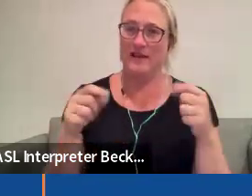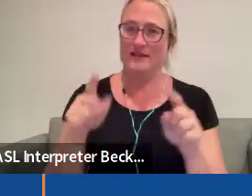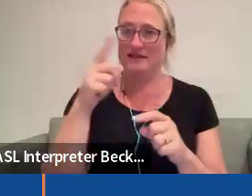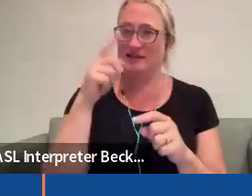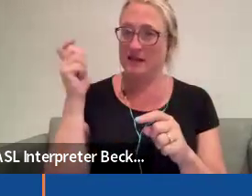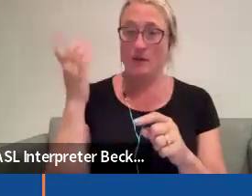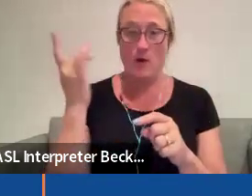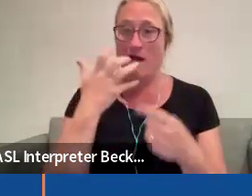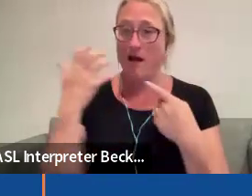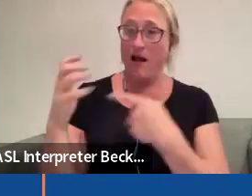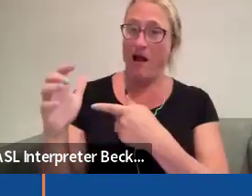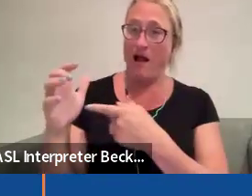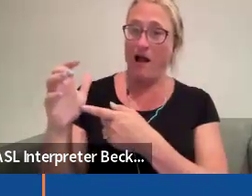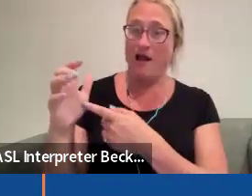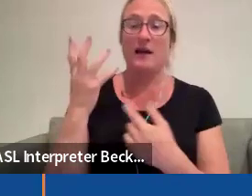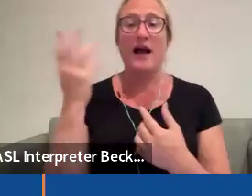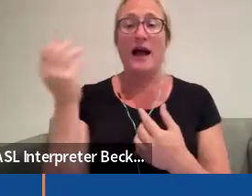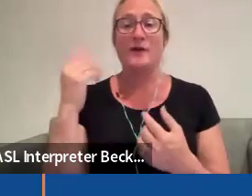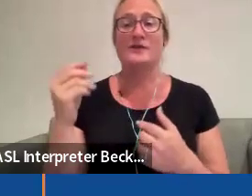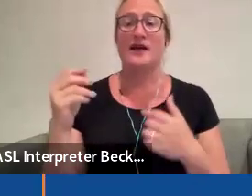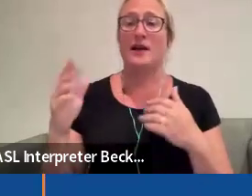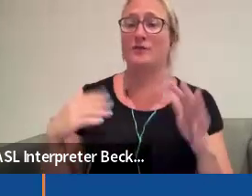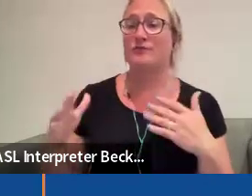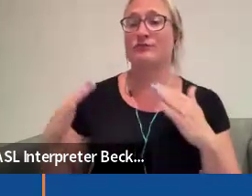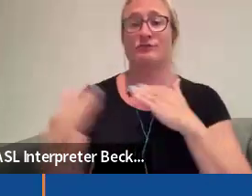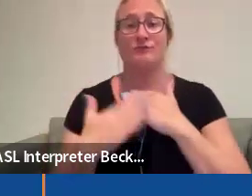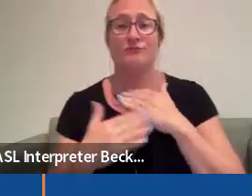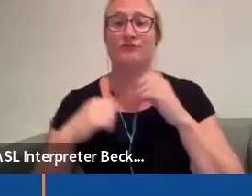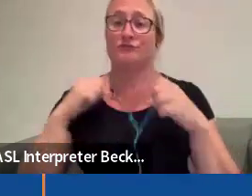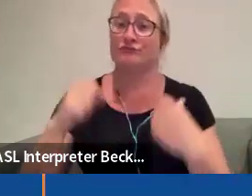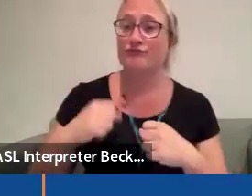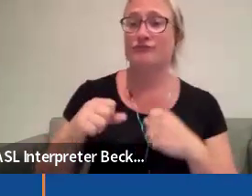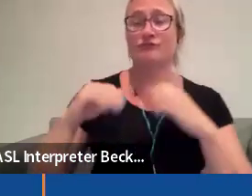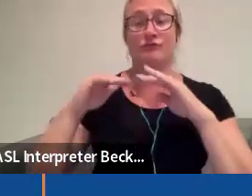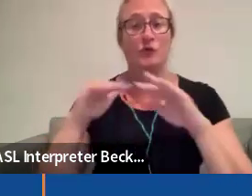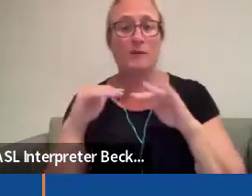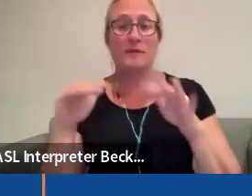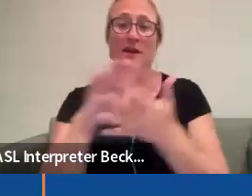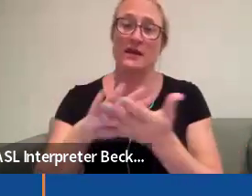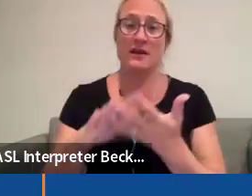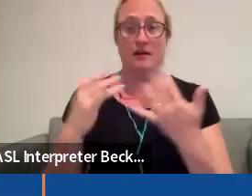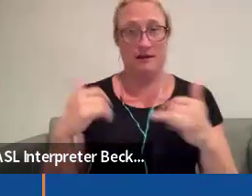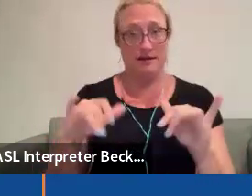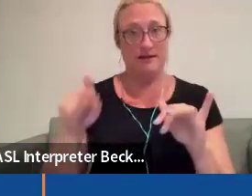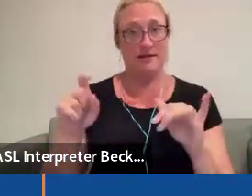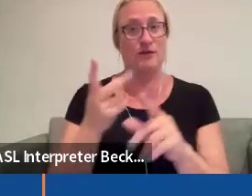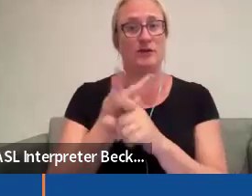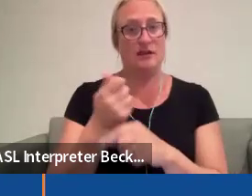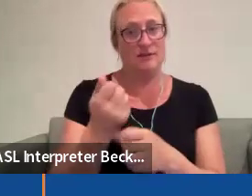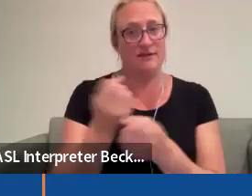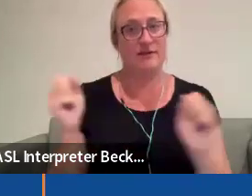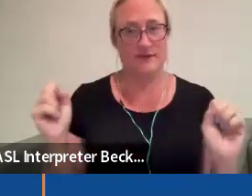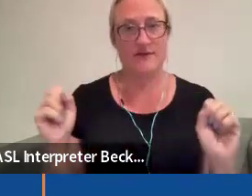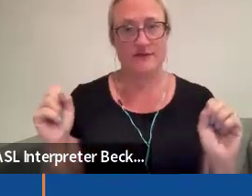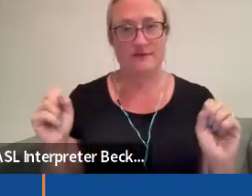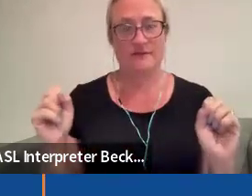because while we're outdoors, going on those nature walks at the beach, riding our bikes and swimming, you still need to be safe in the heat. So I will